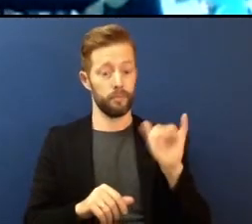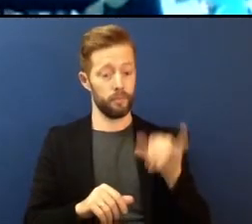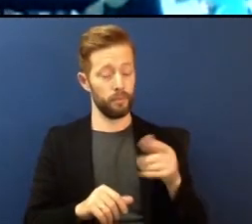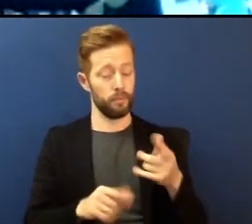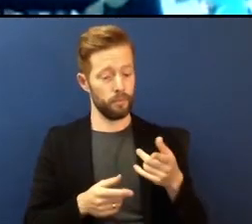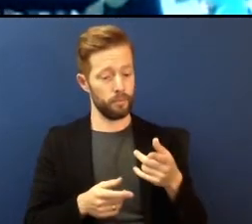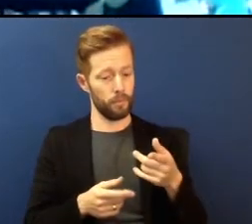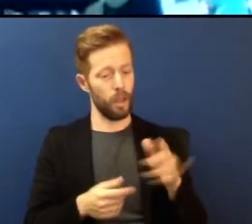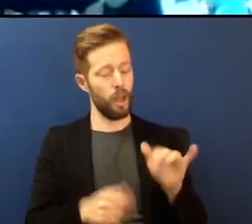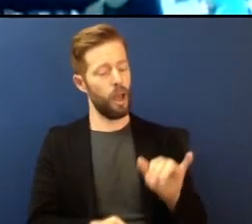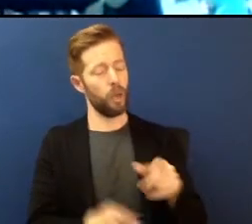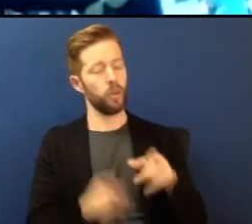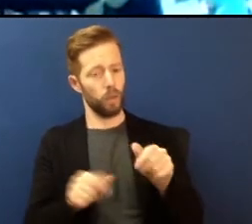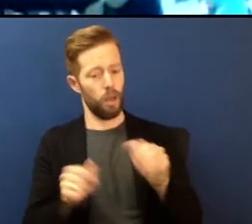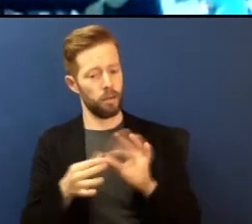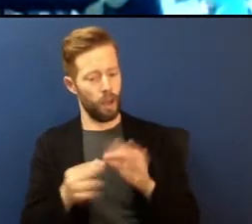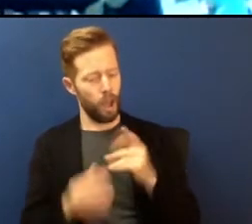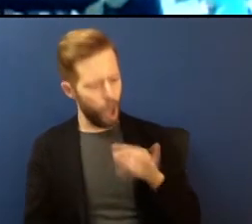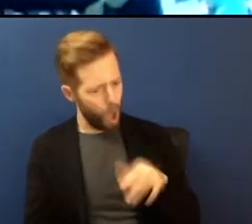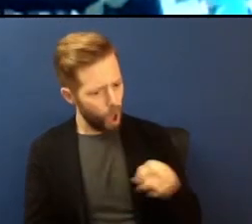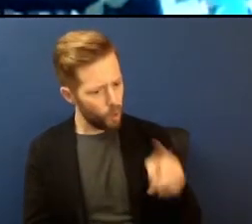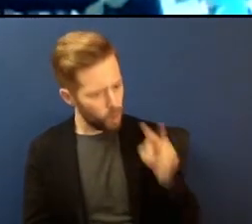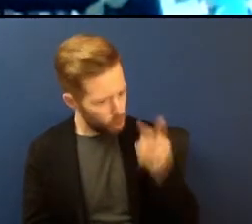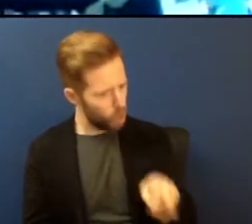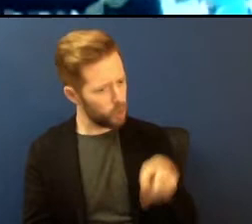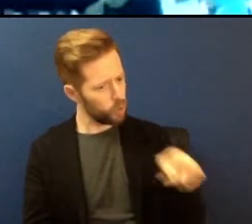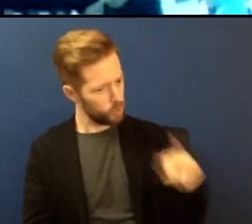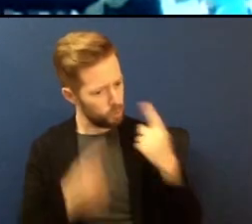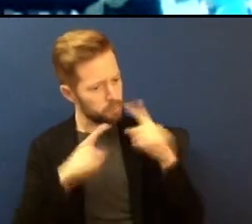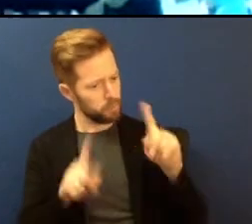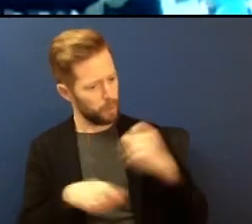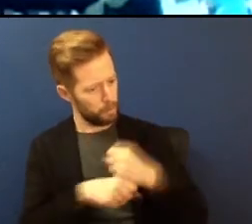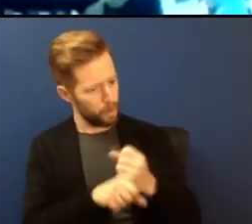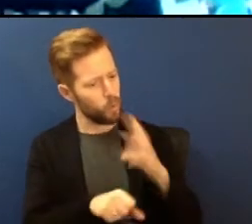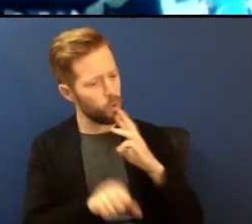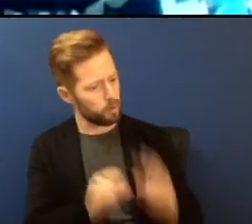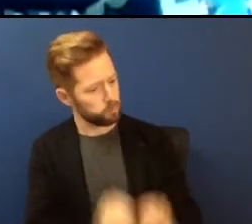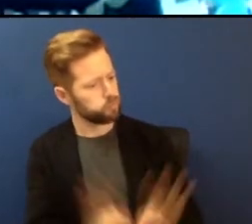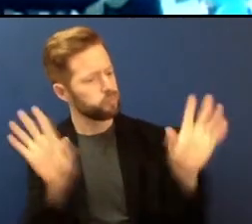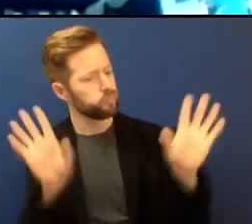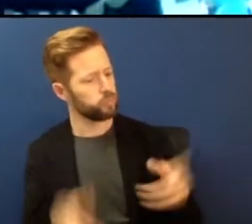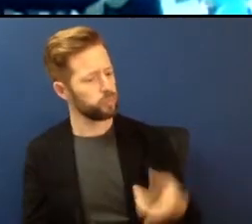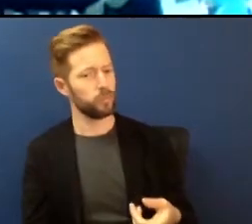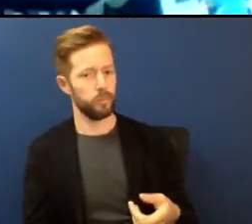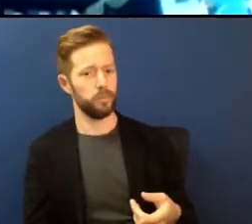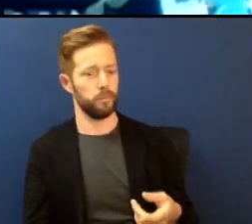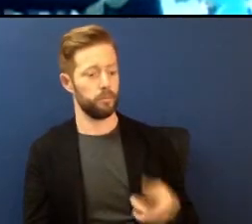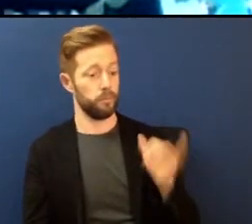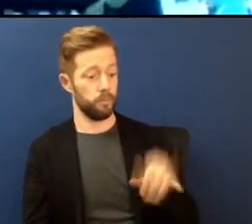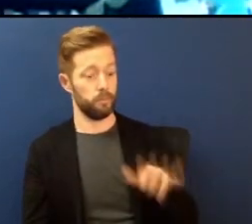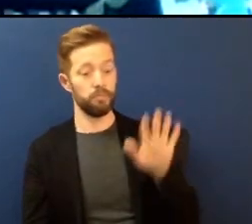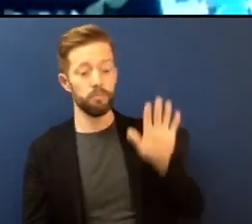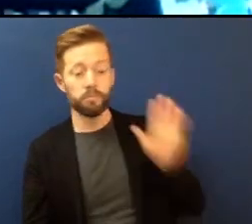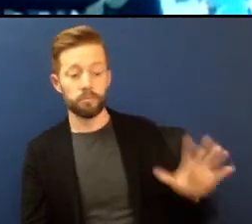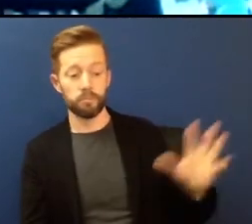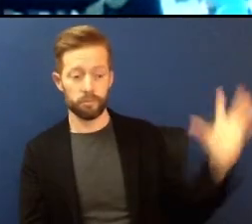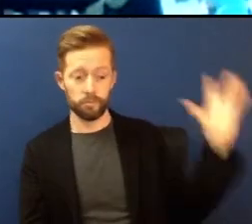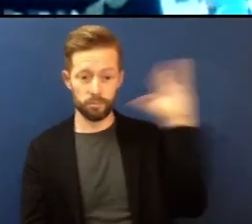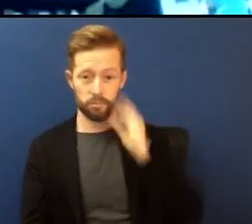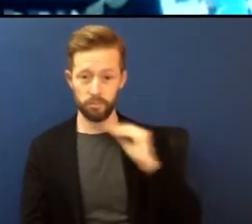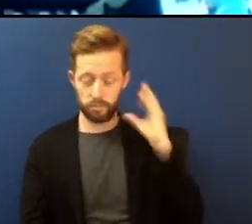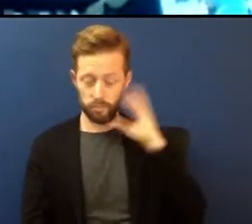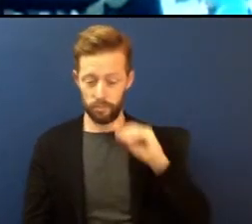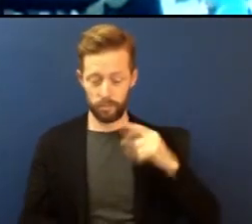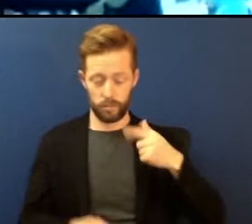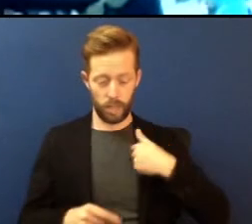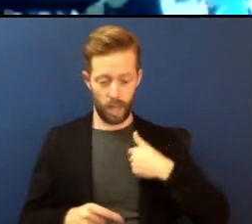can talk about like cause and effect. Like, you made the water to splash. You did that, right? So you're taking what they're